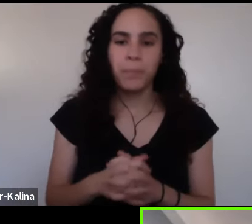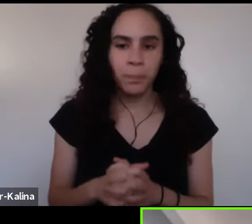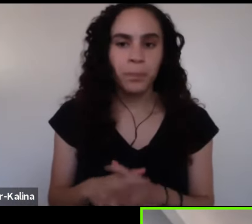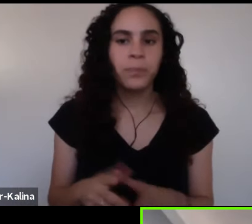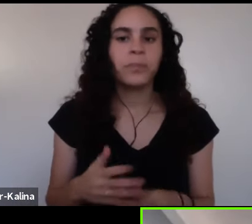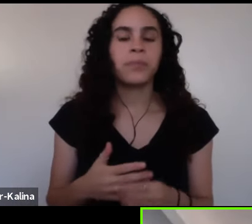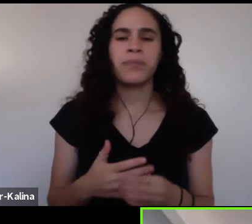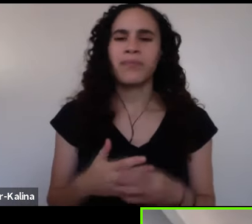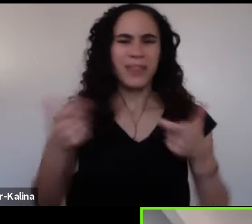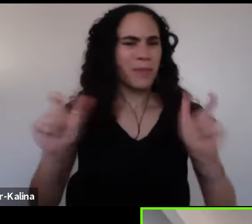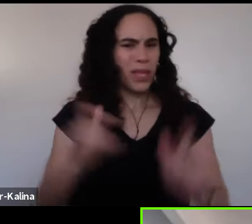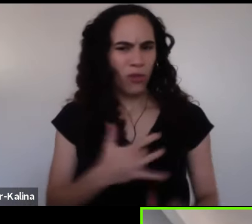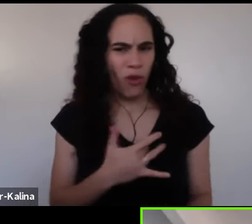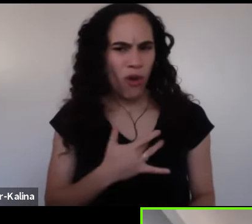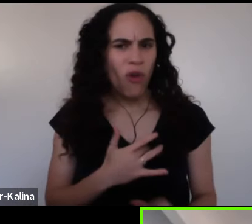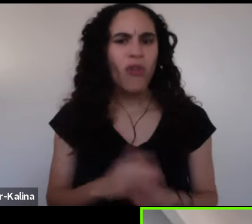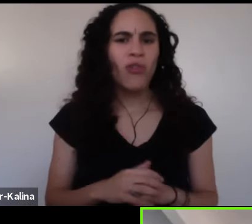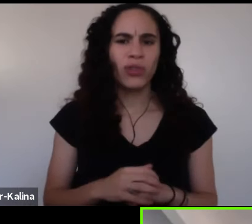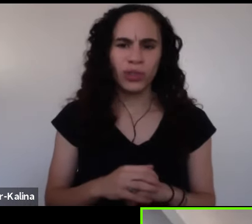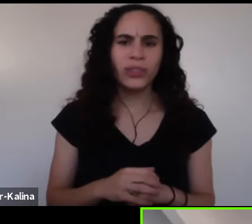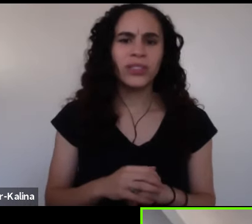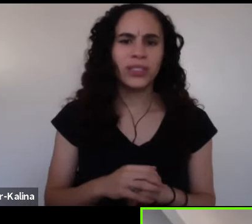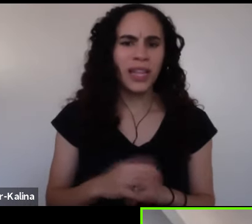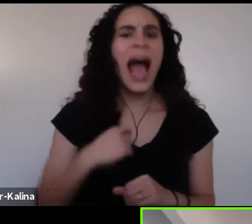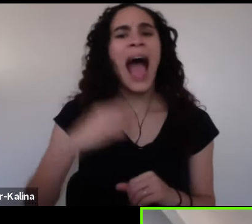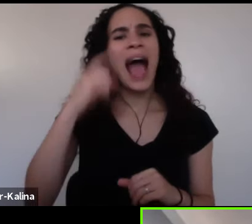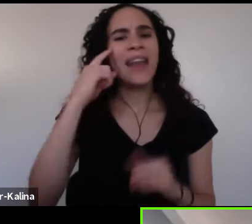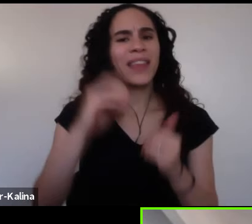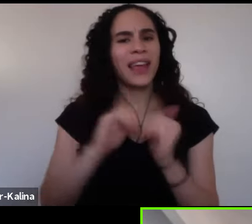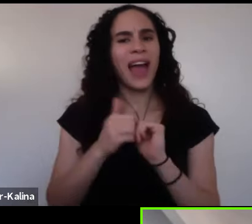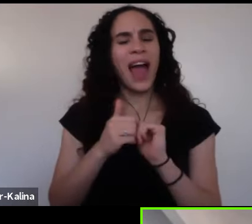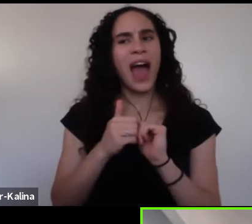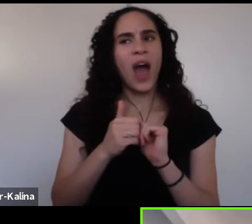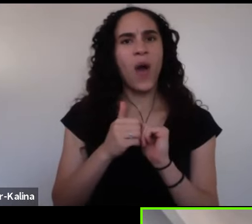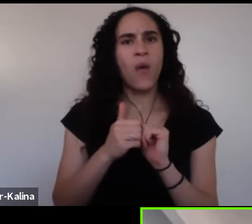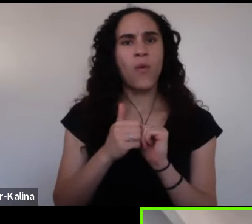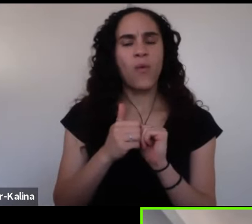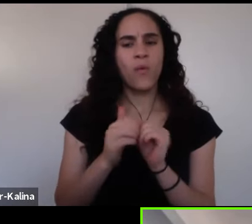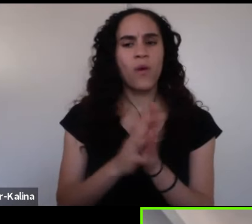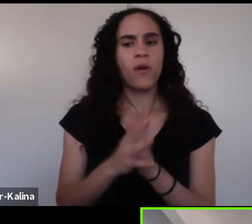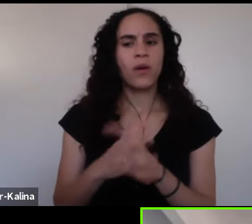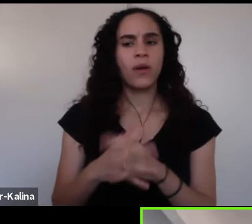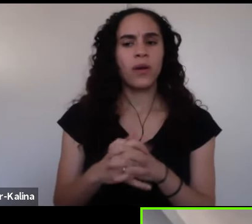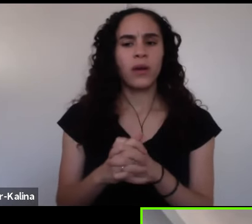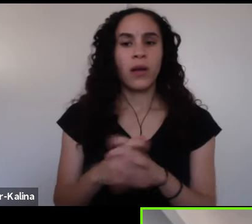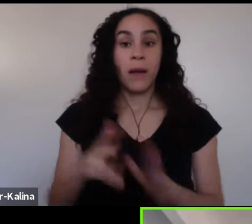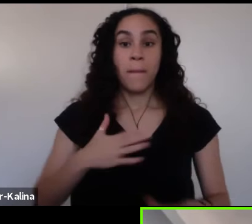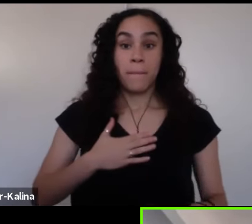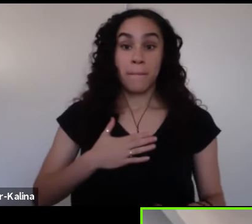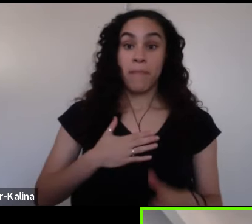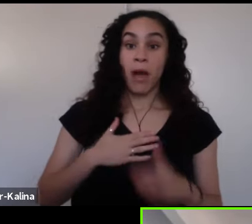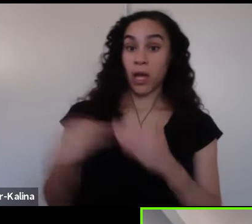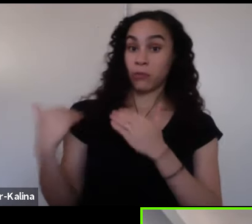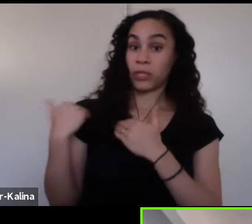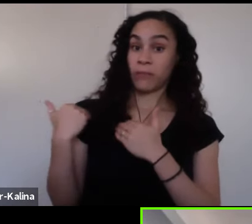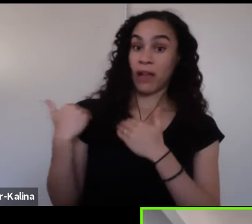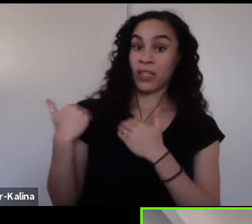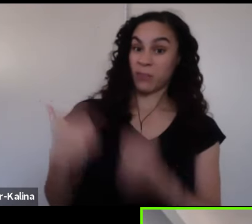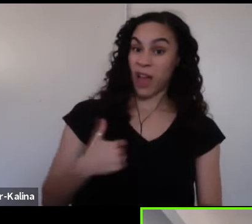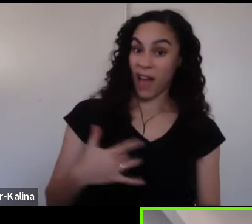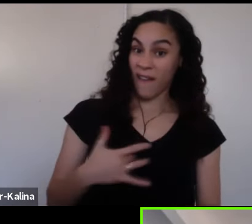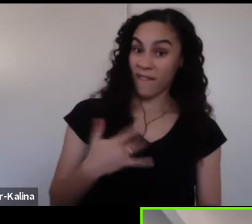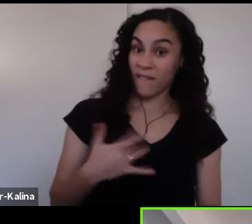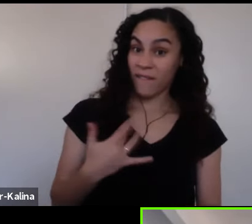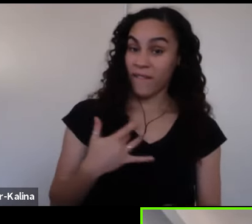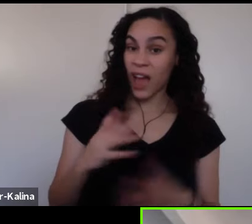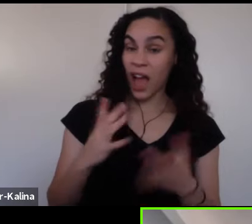biggest heart. And I think a lot of how I feel about my responsibility